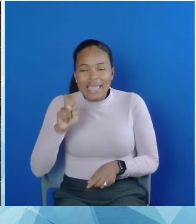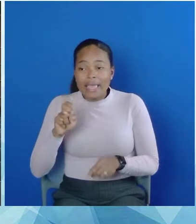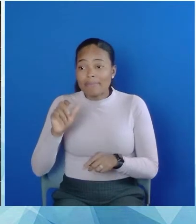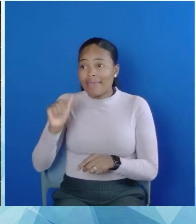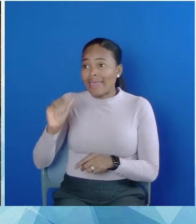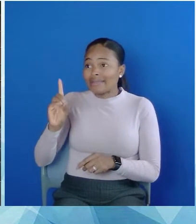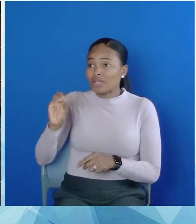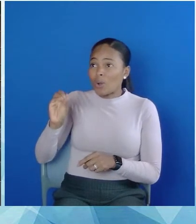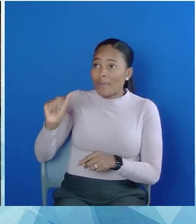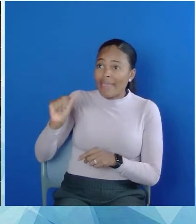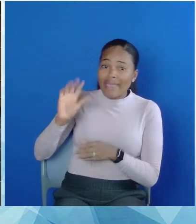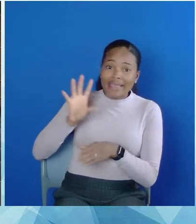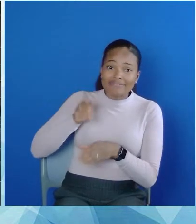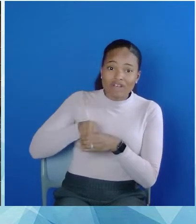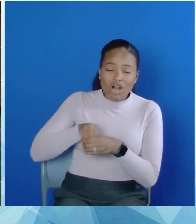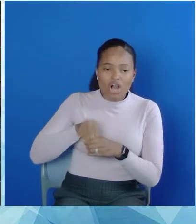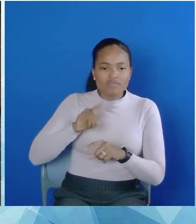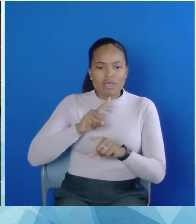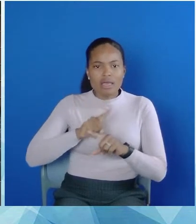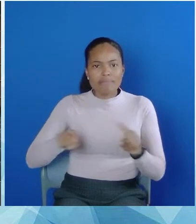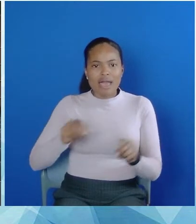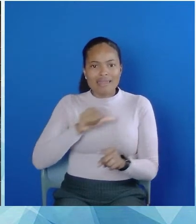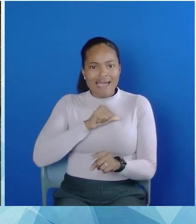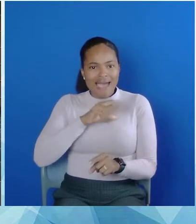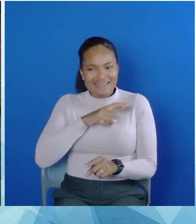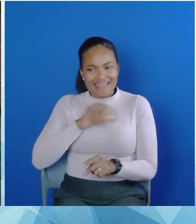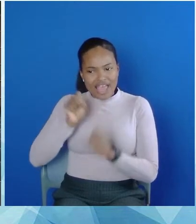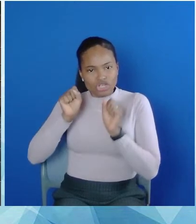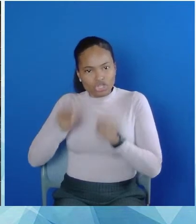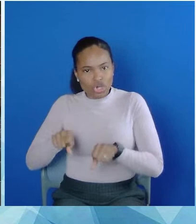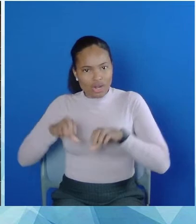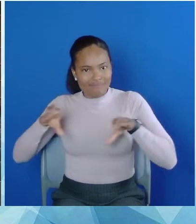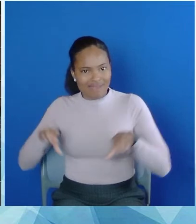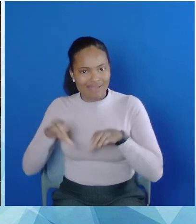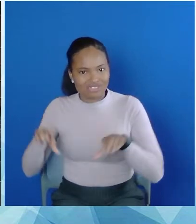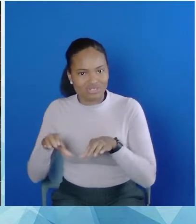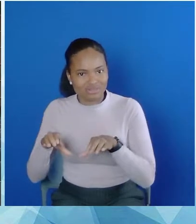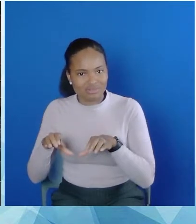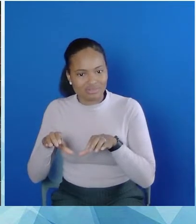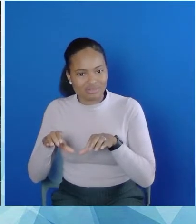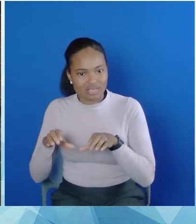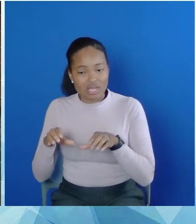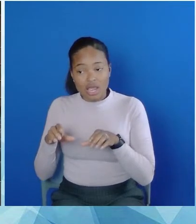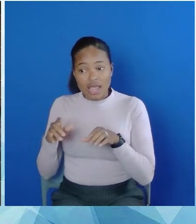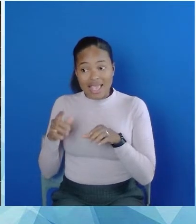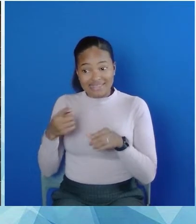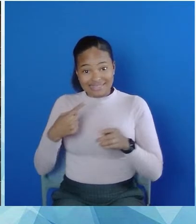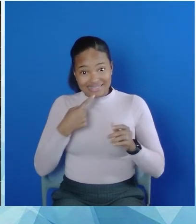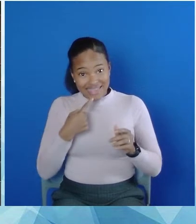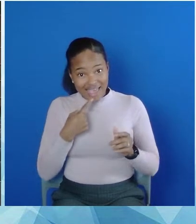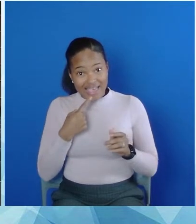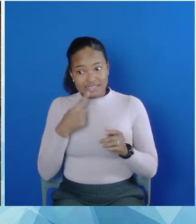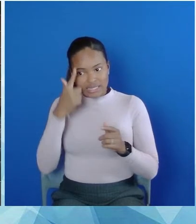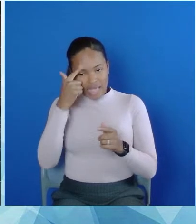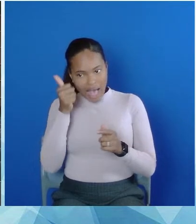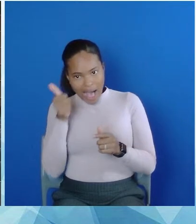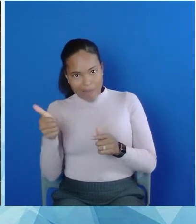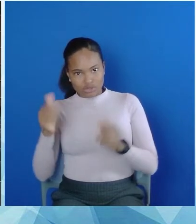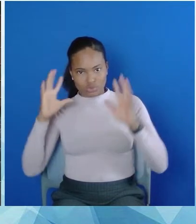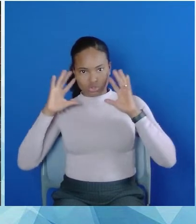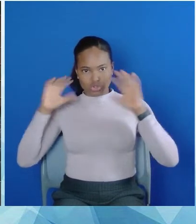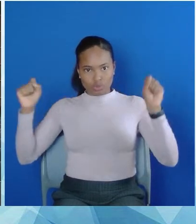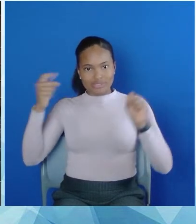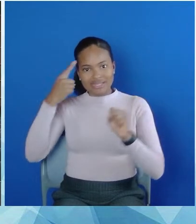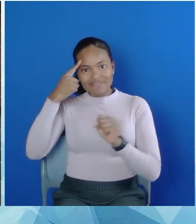taken action on this. It specifically says it would have been left up to the superintendent for discipline. I have started nearly memorizing